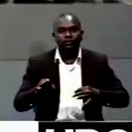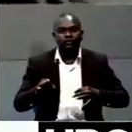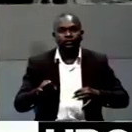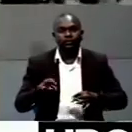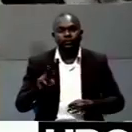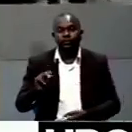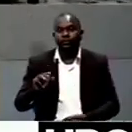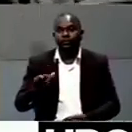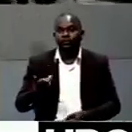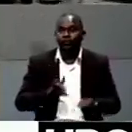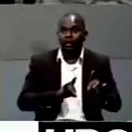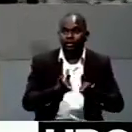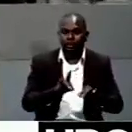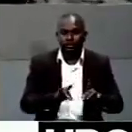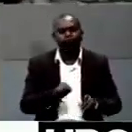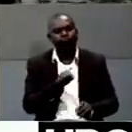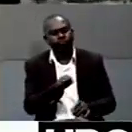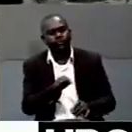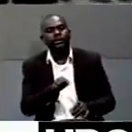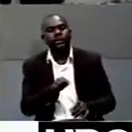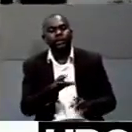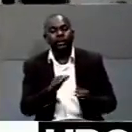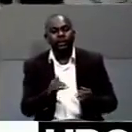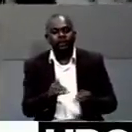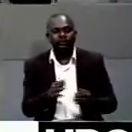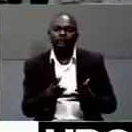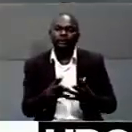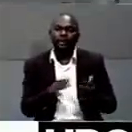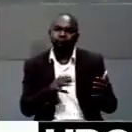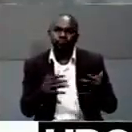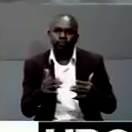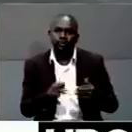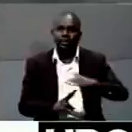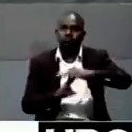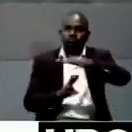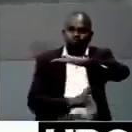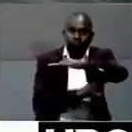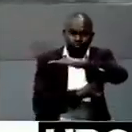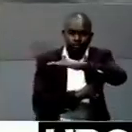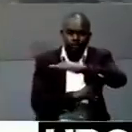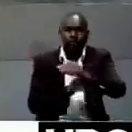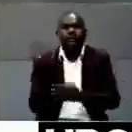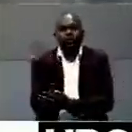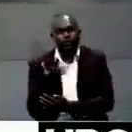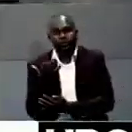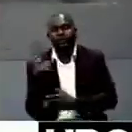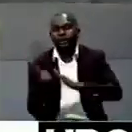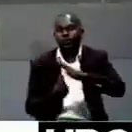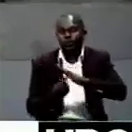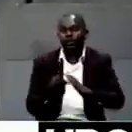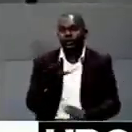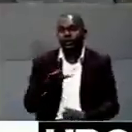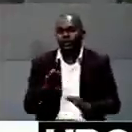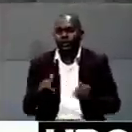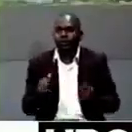National Water Managing Director Engineer Silva Migisha braved the shaky makeshift bridges to assess the situation in the area in